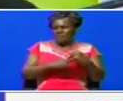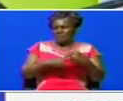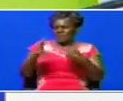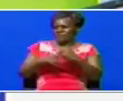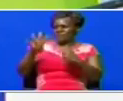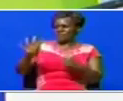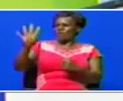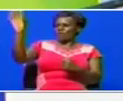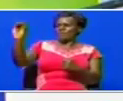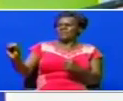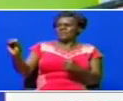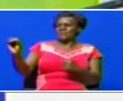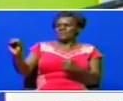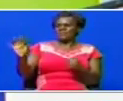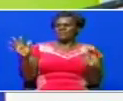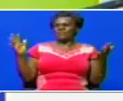44.74%.